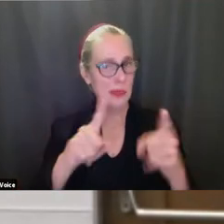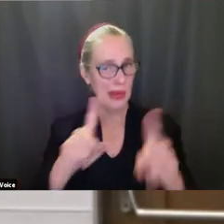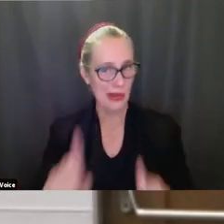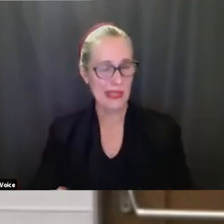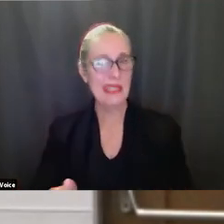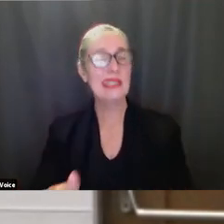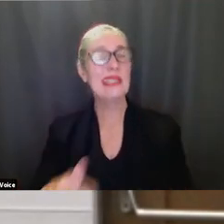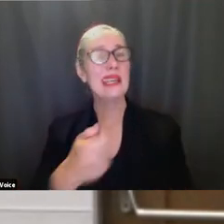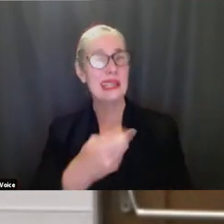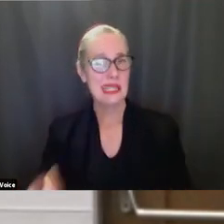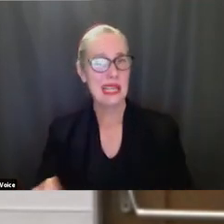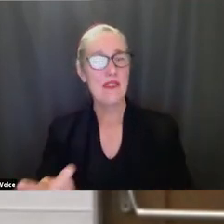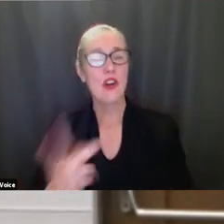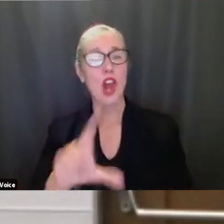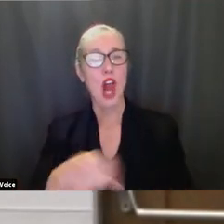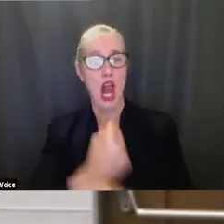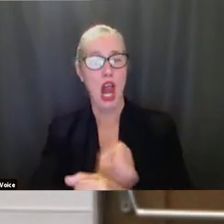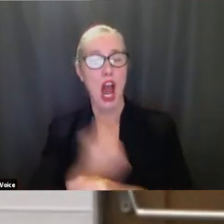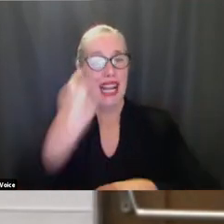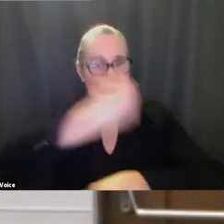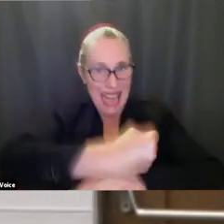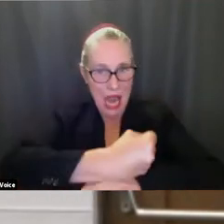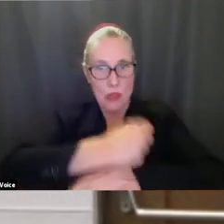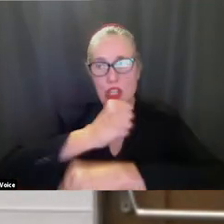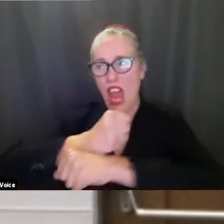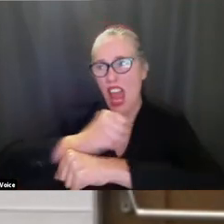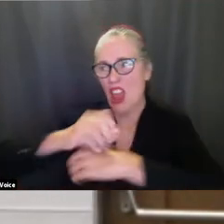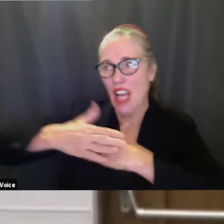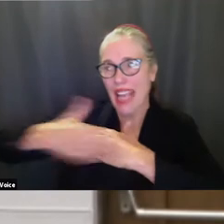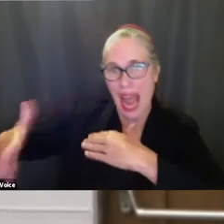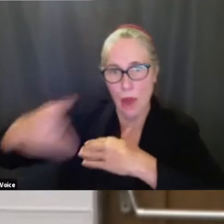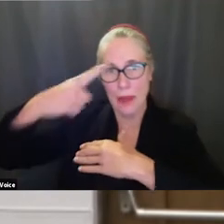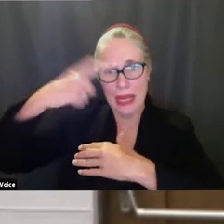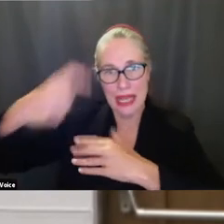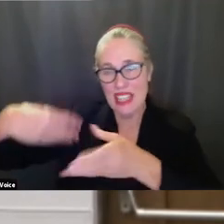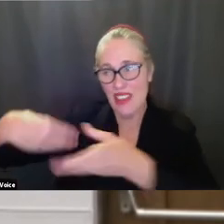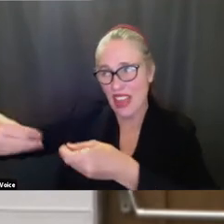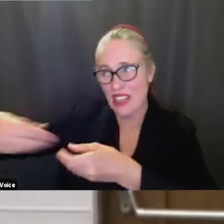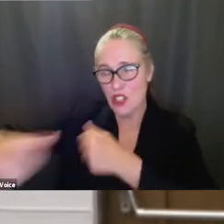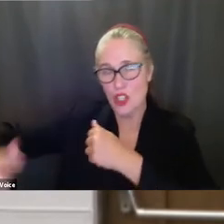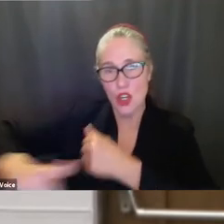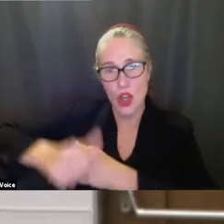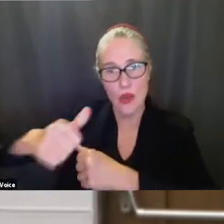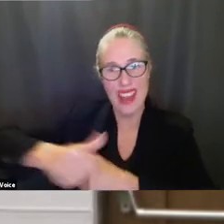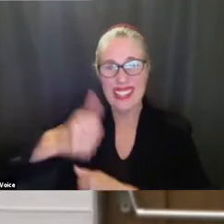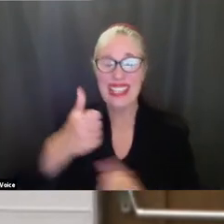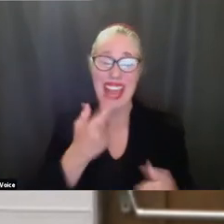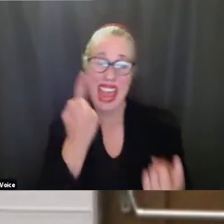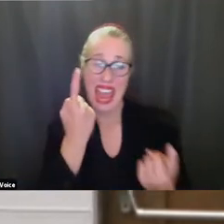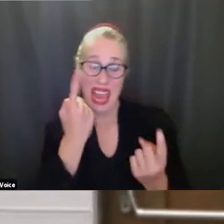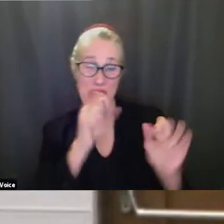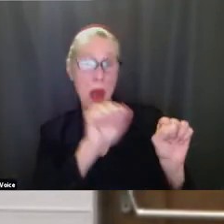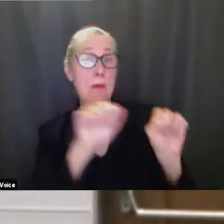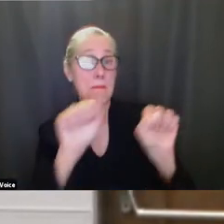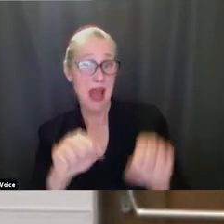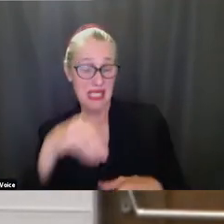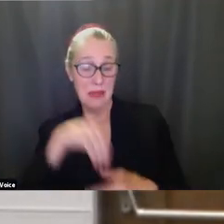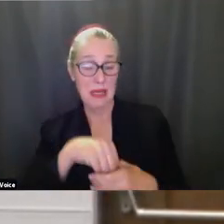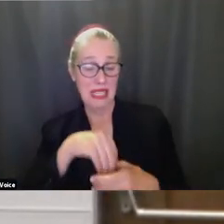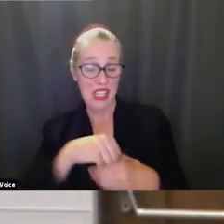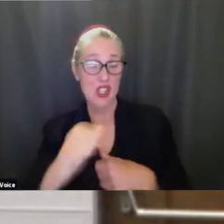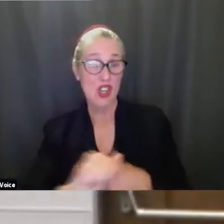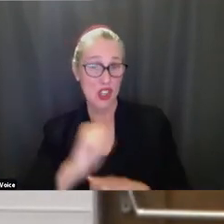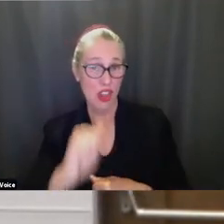lockdowns and lockouts because of external threats and perceived internal threats of the perceived